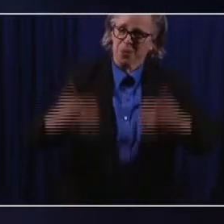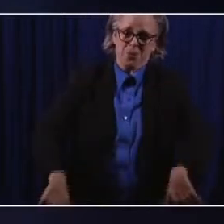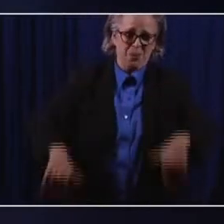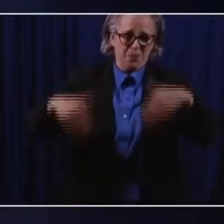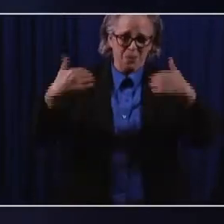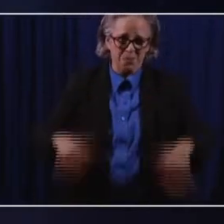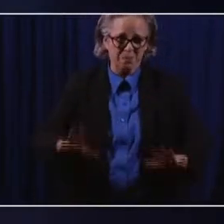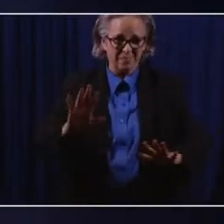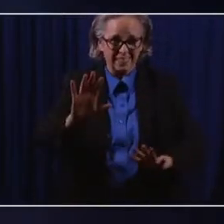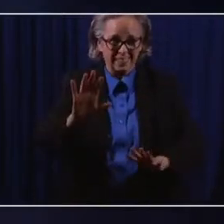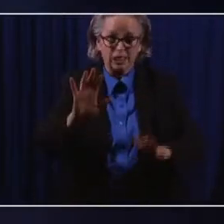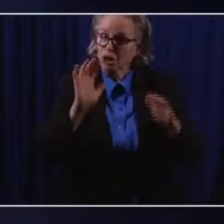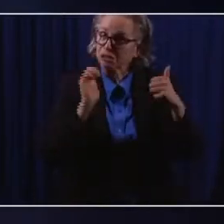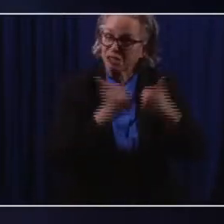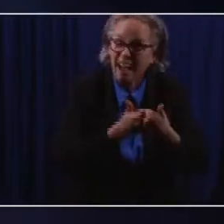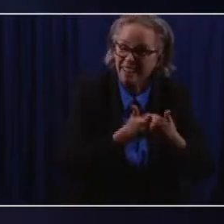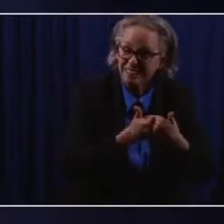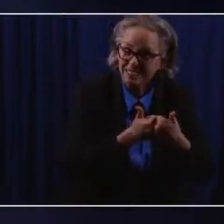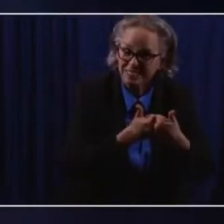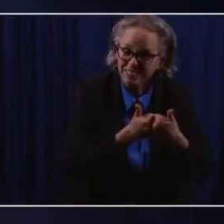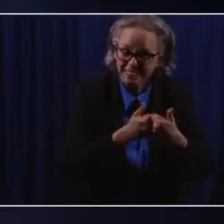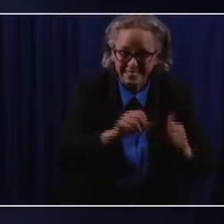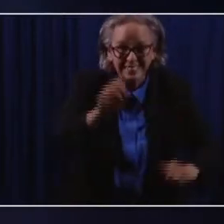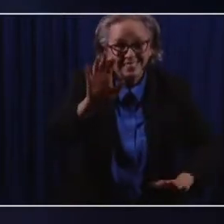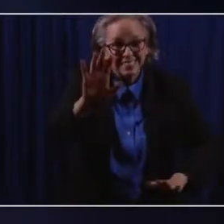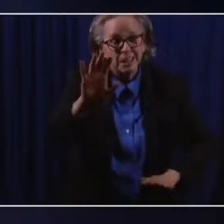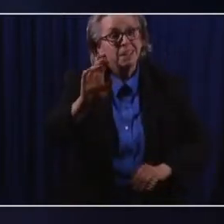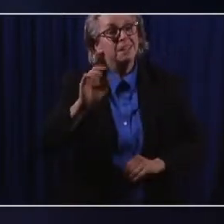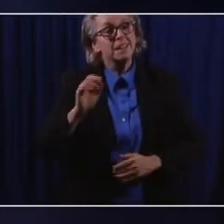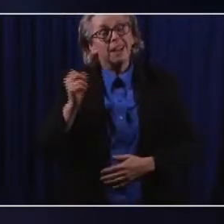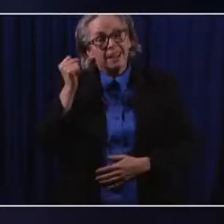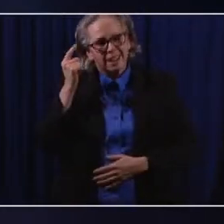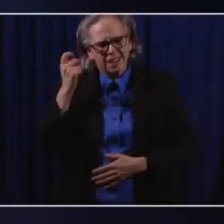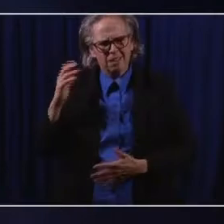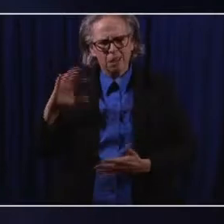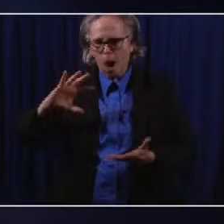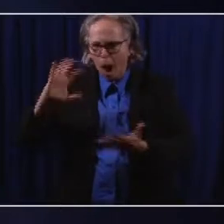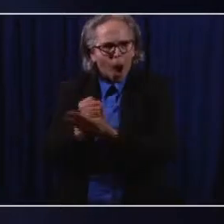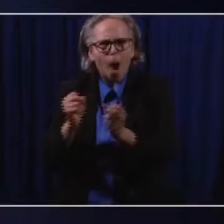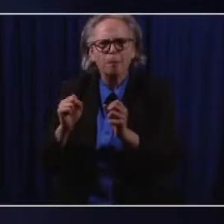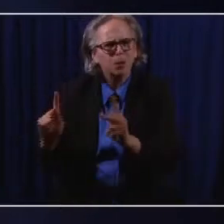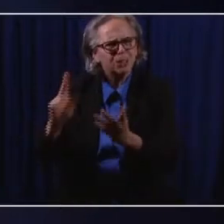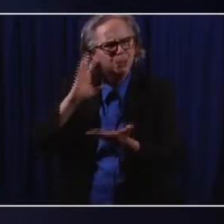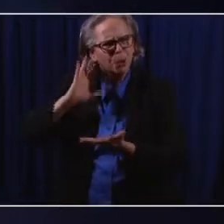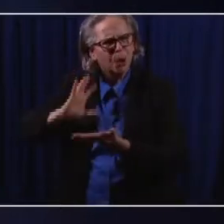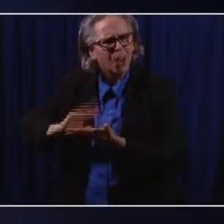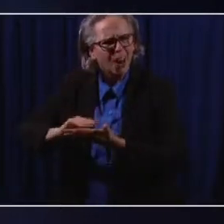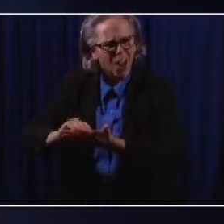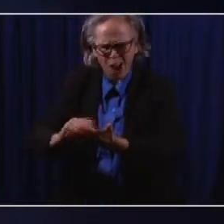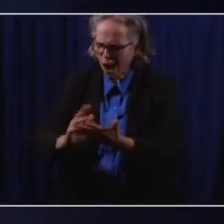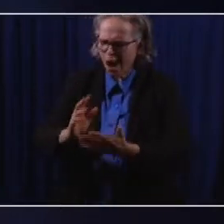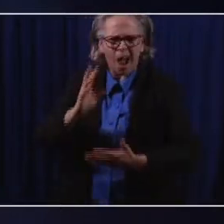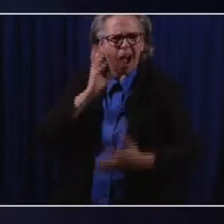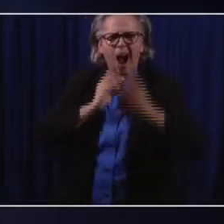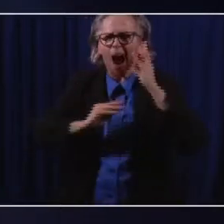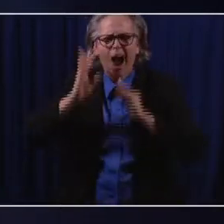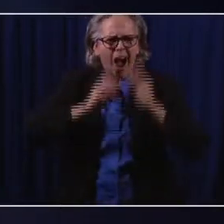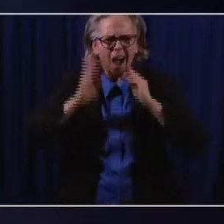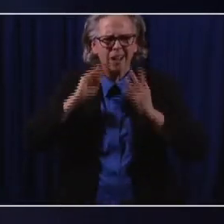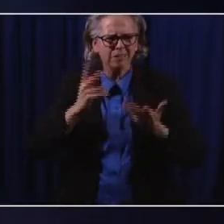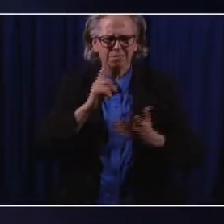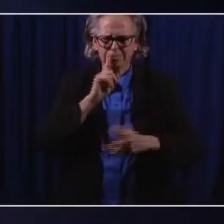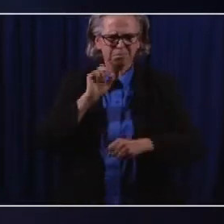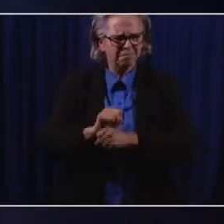a challenge for all of us, but it's also been an opportunity to learn. And we've been quite resilient. We've